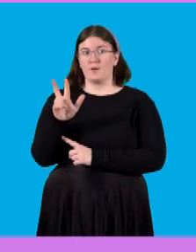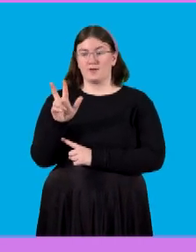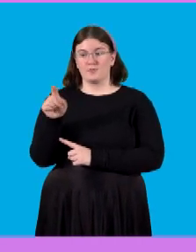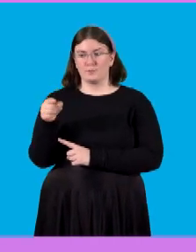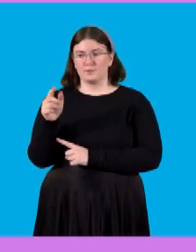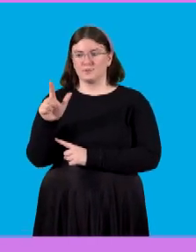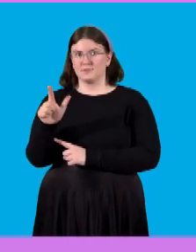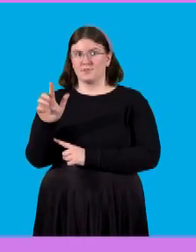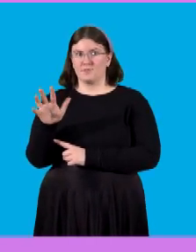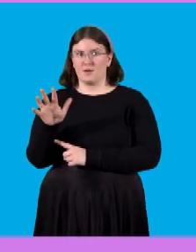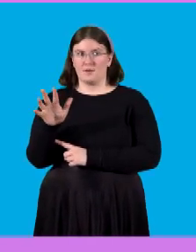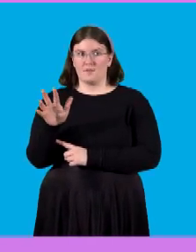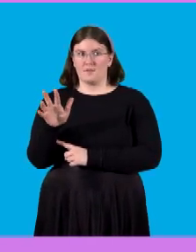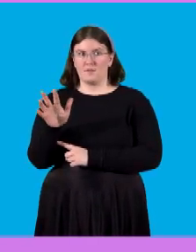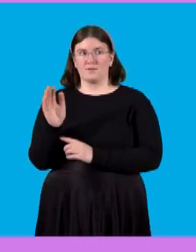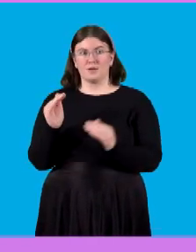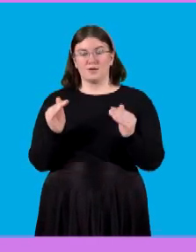of